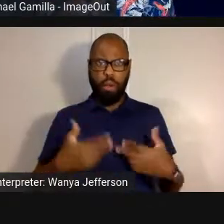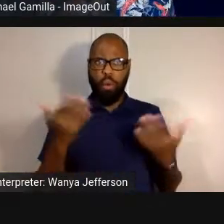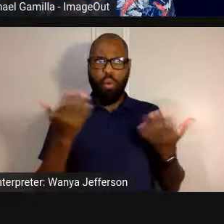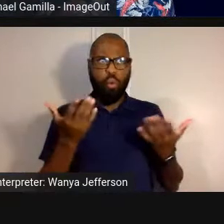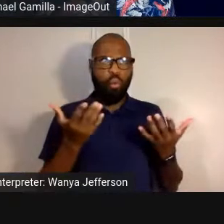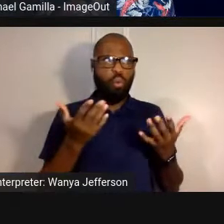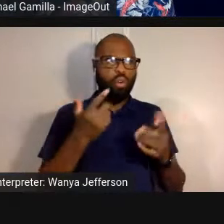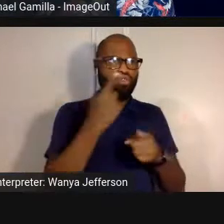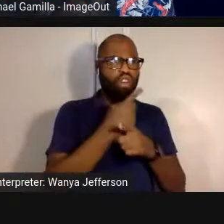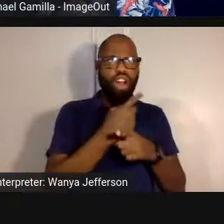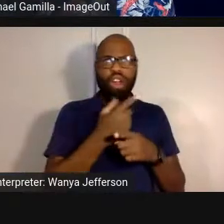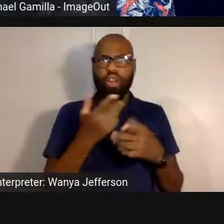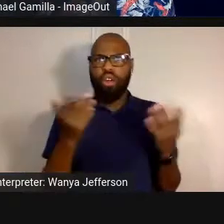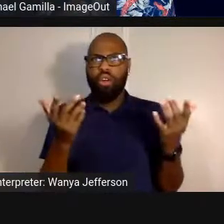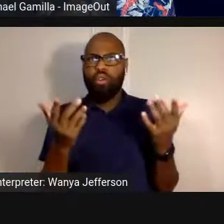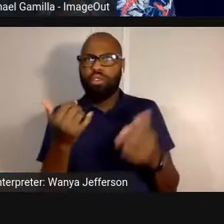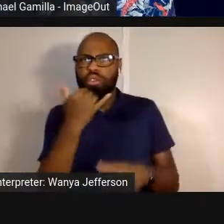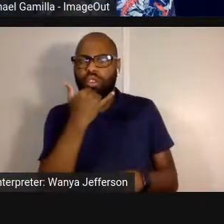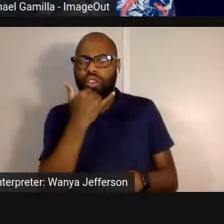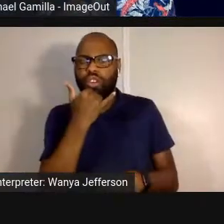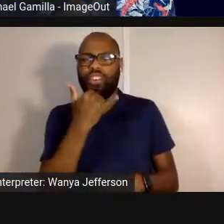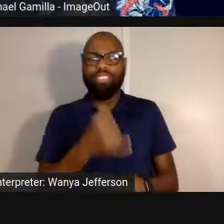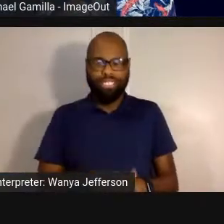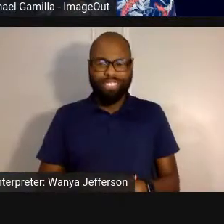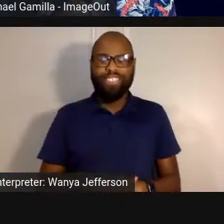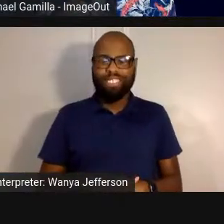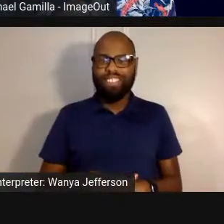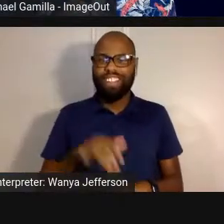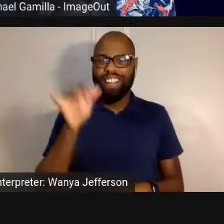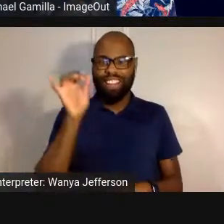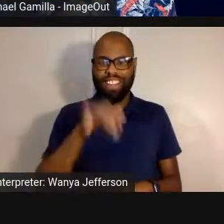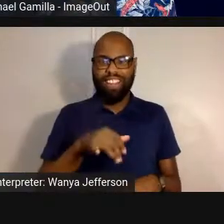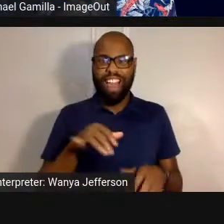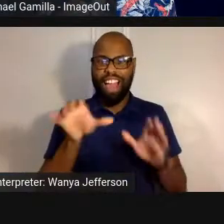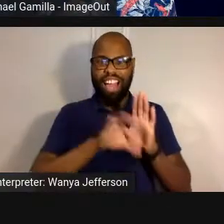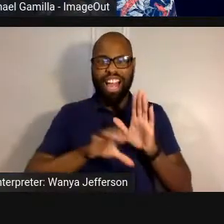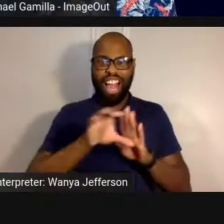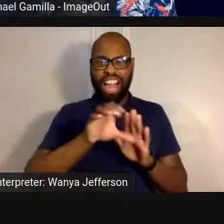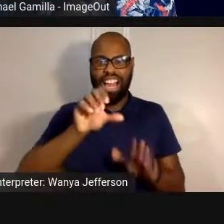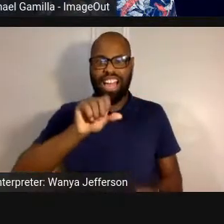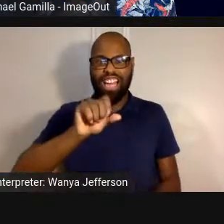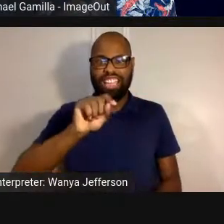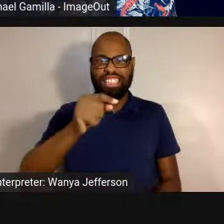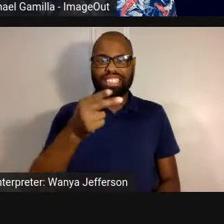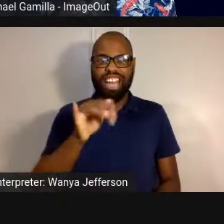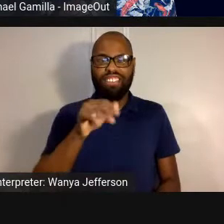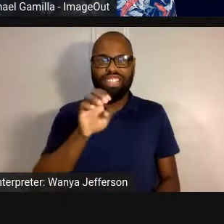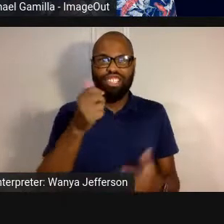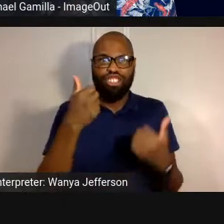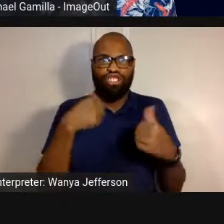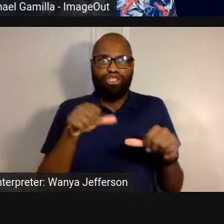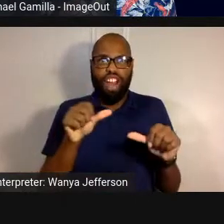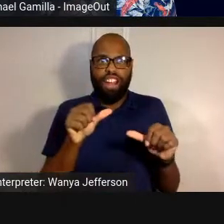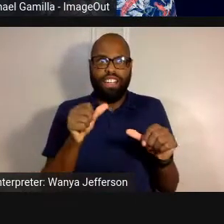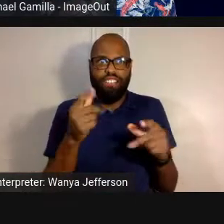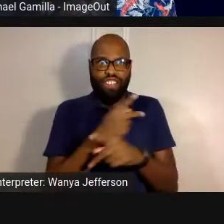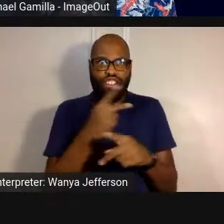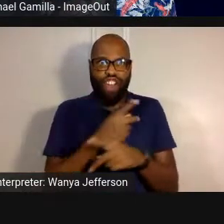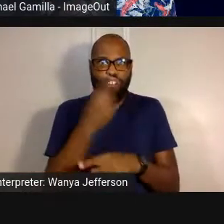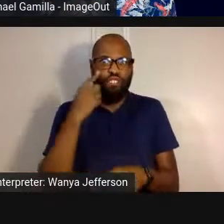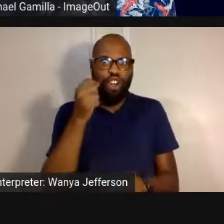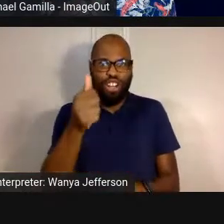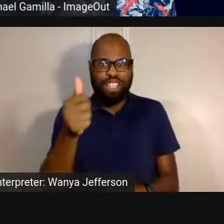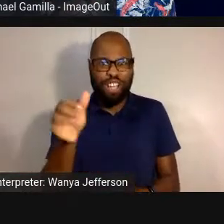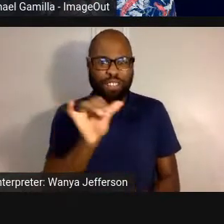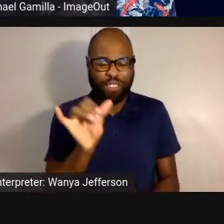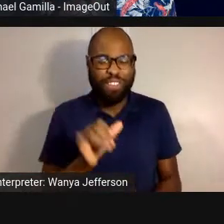what is wrong. And as well, maybe that character as Stephanie is also trying to find herself. And I think that, you